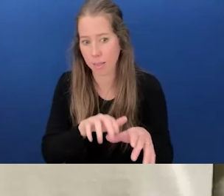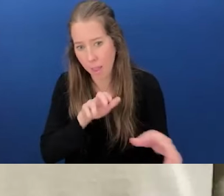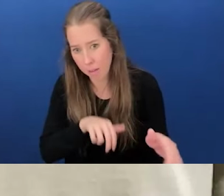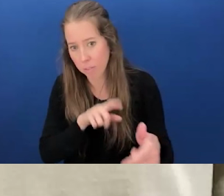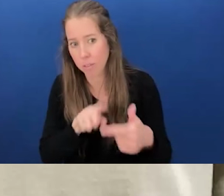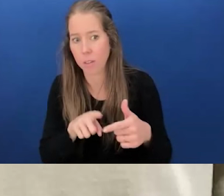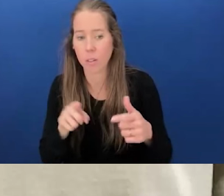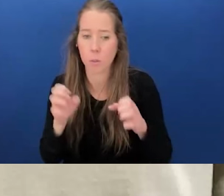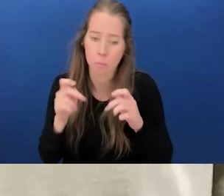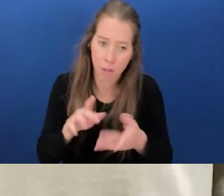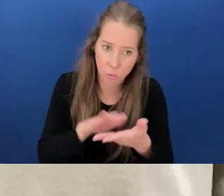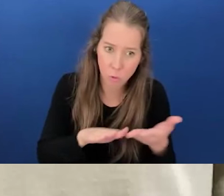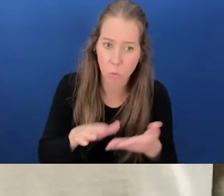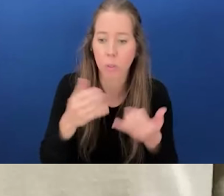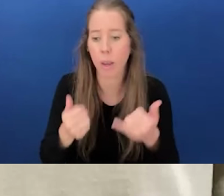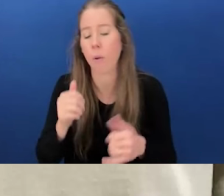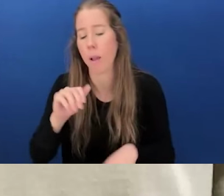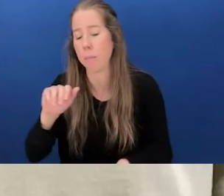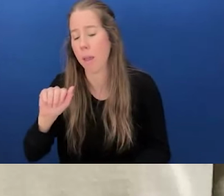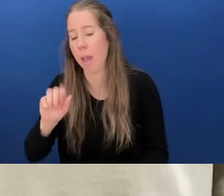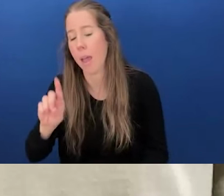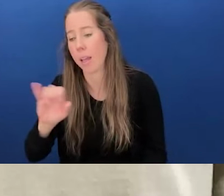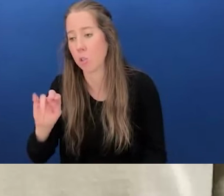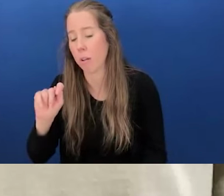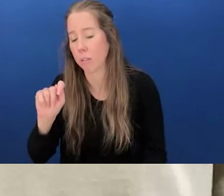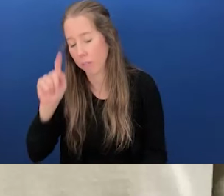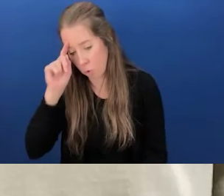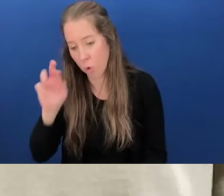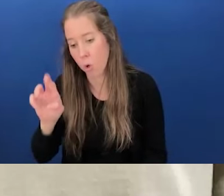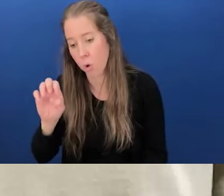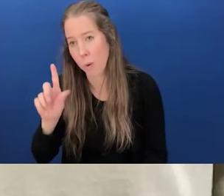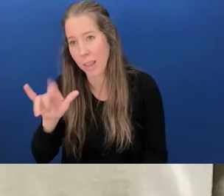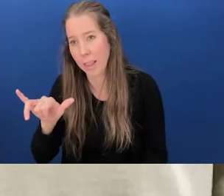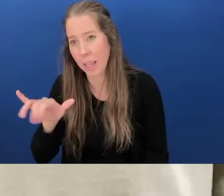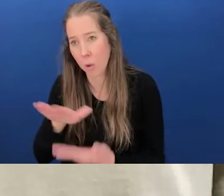I'm now adjunct over at Reedley College. So